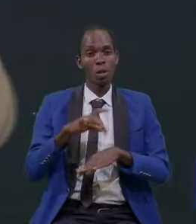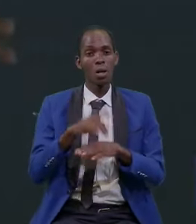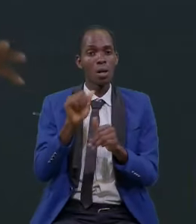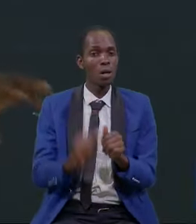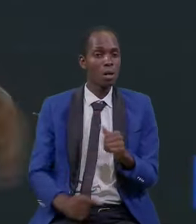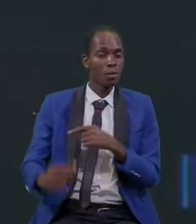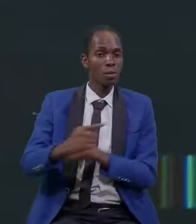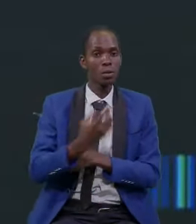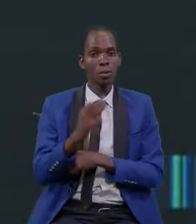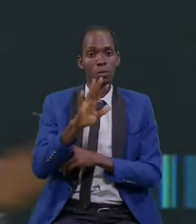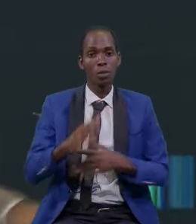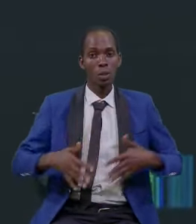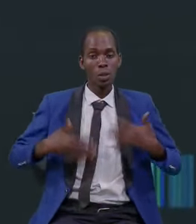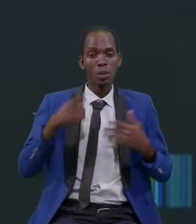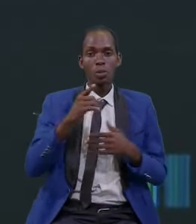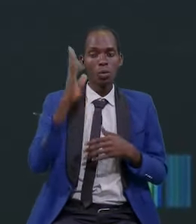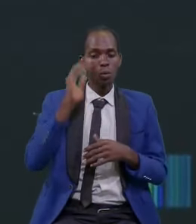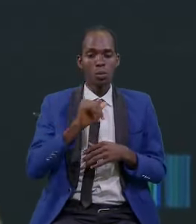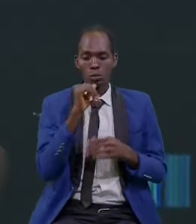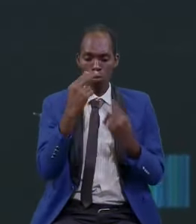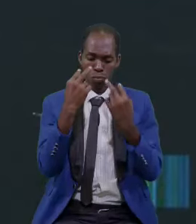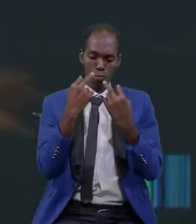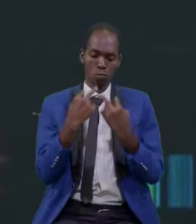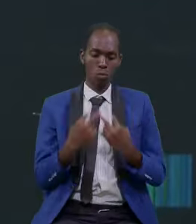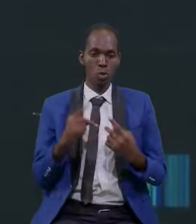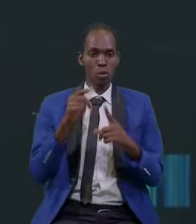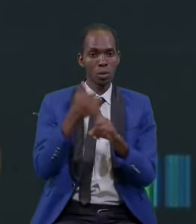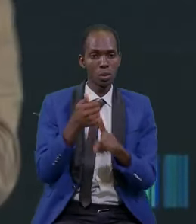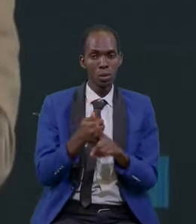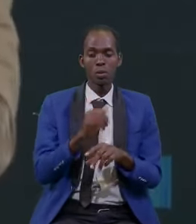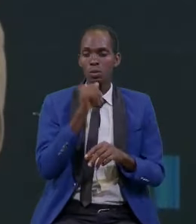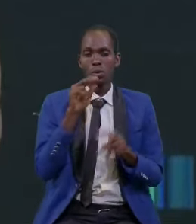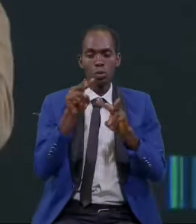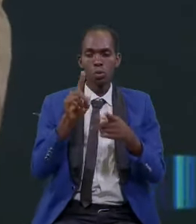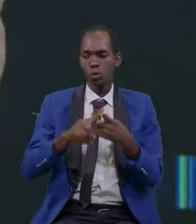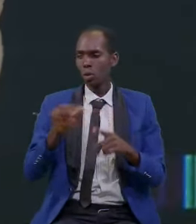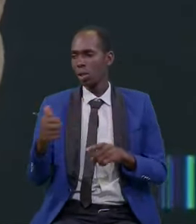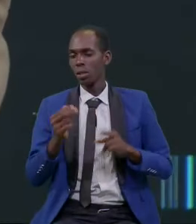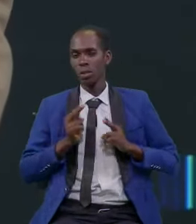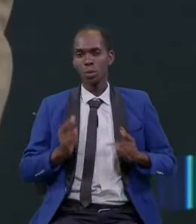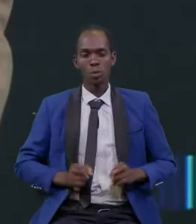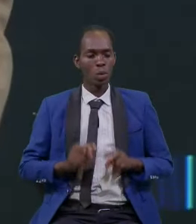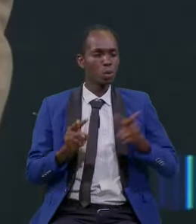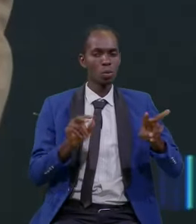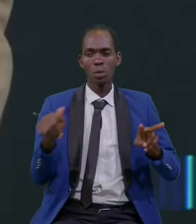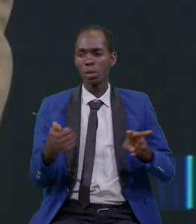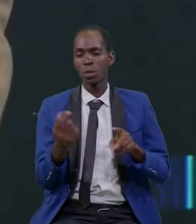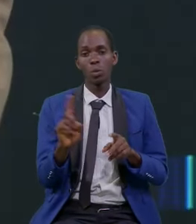life, you'll not look to yourself, you'll not look to man, you'll not look in any direction. Looking